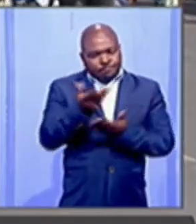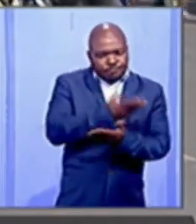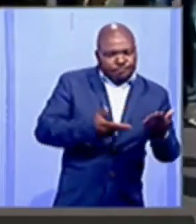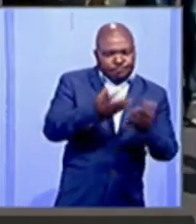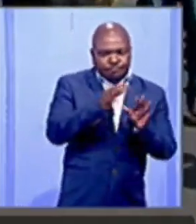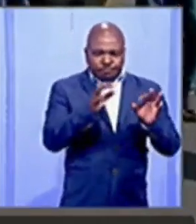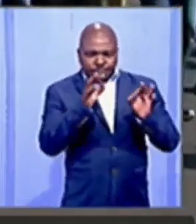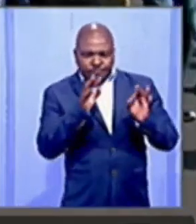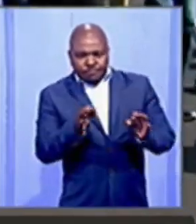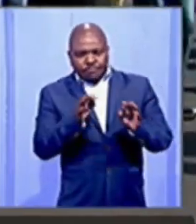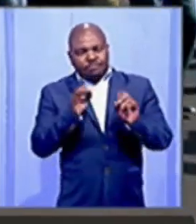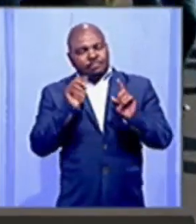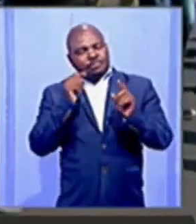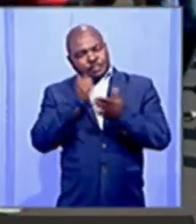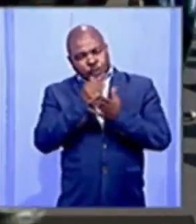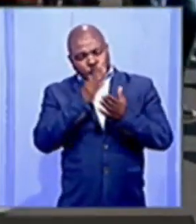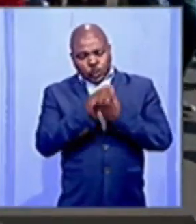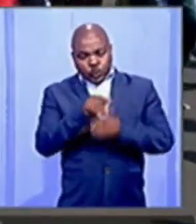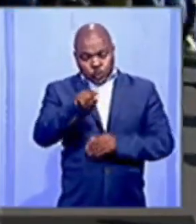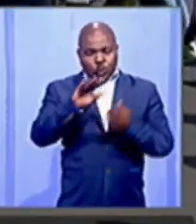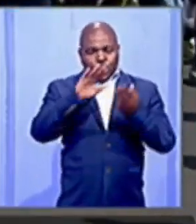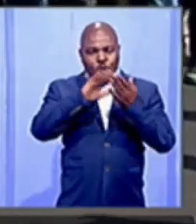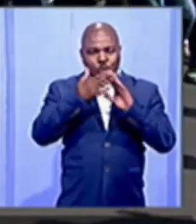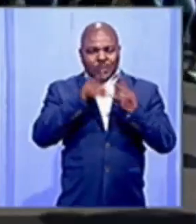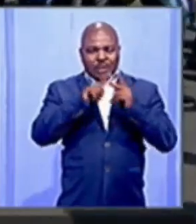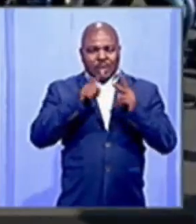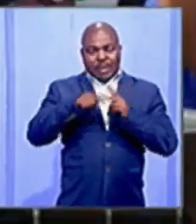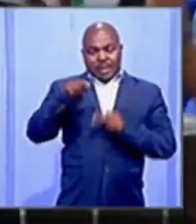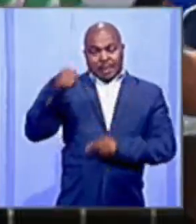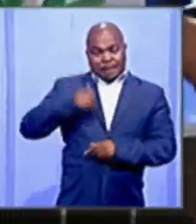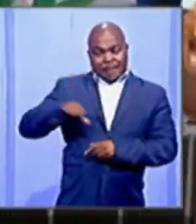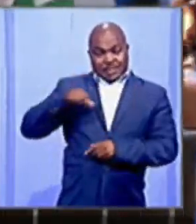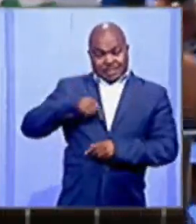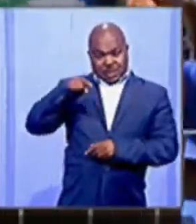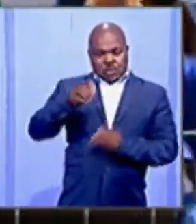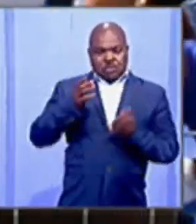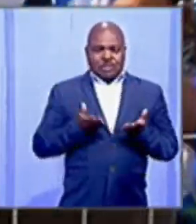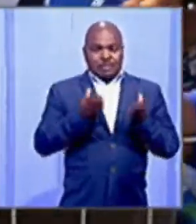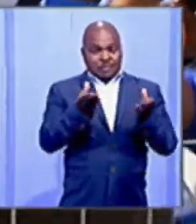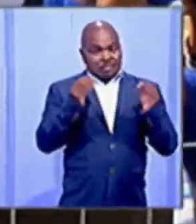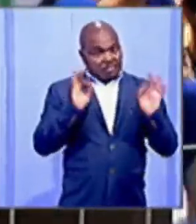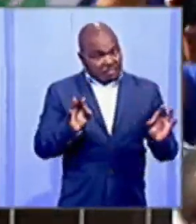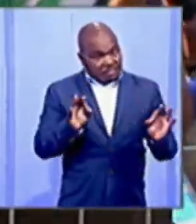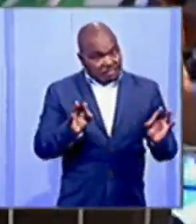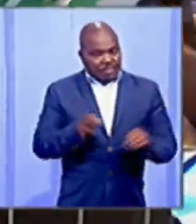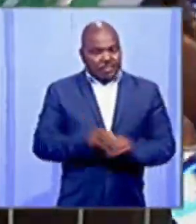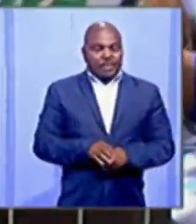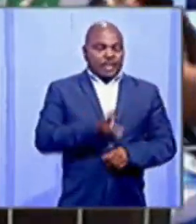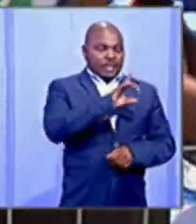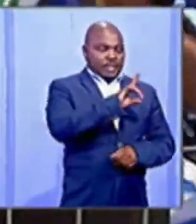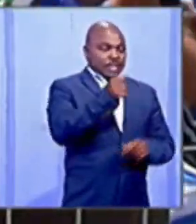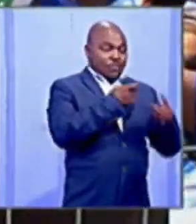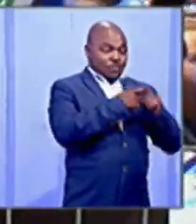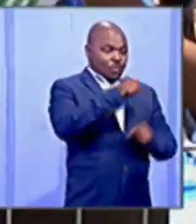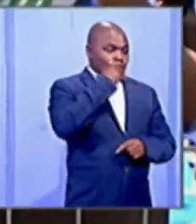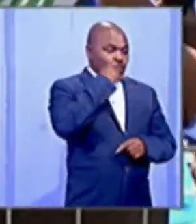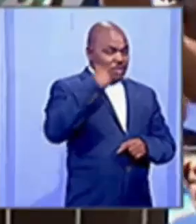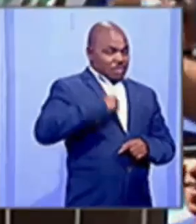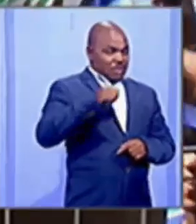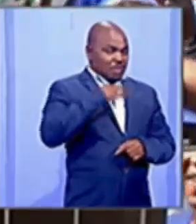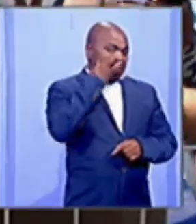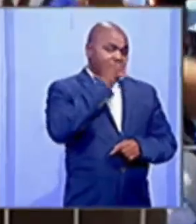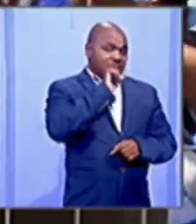go baya kwa setlhoeng tsepamo ya gore baagi le motsemošate ba nne le ditirelo. Kgabagare DA kwa Tshwane ya re fa ba sa